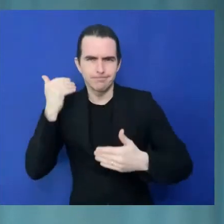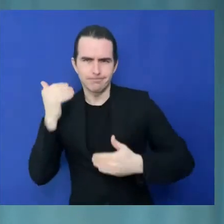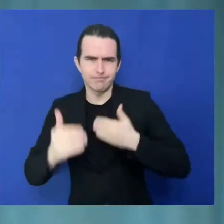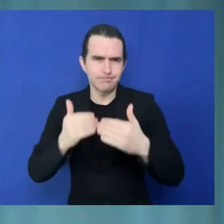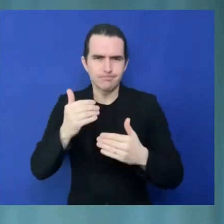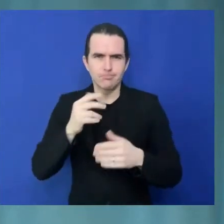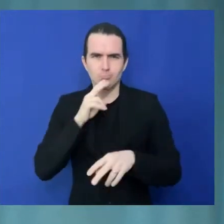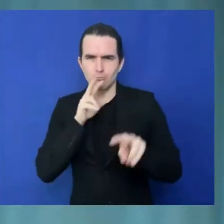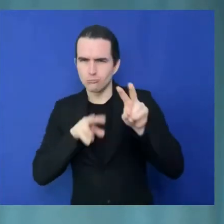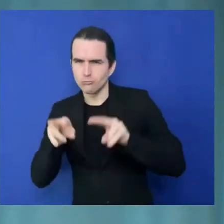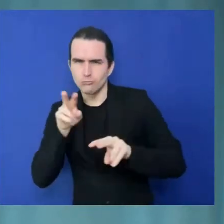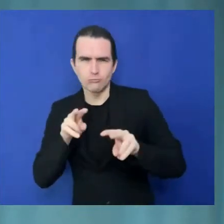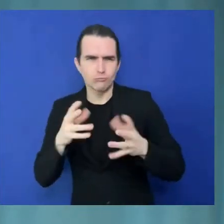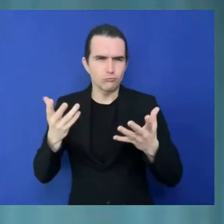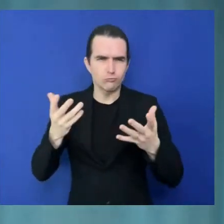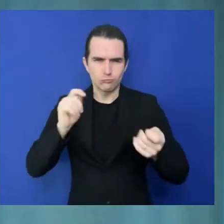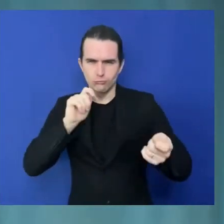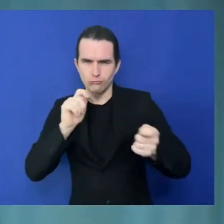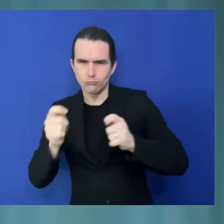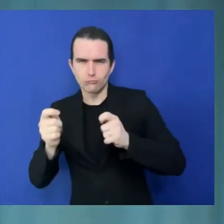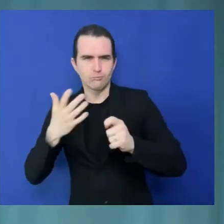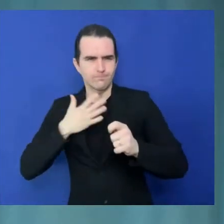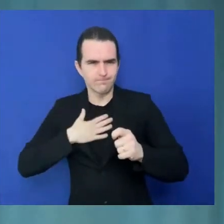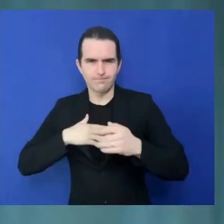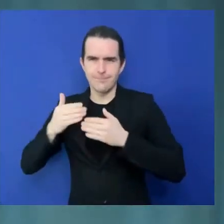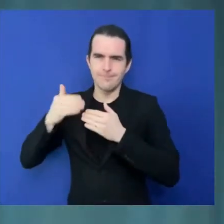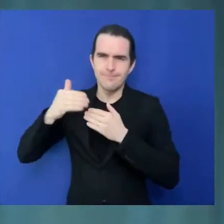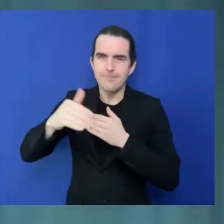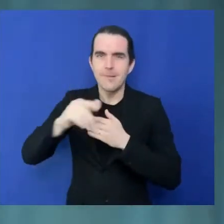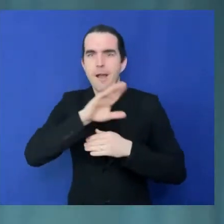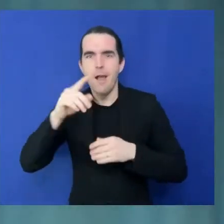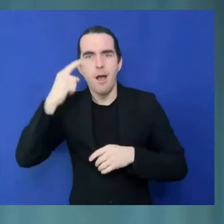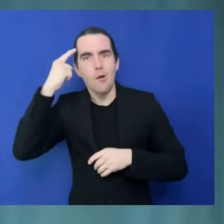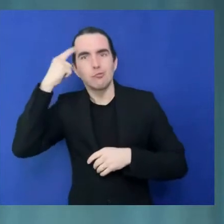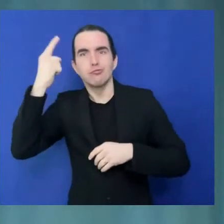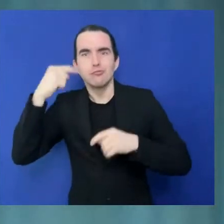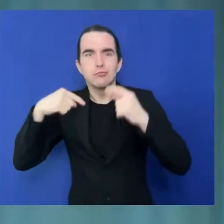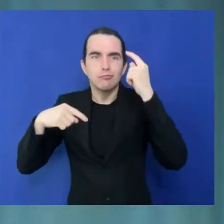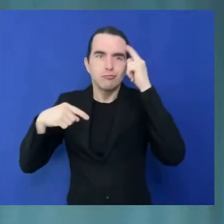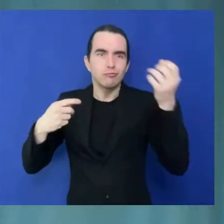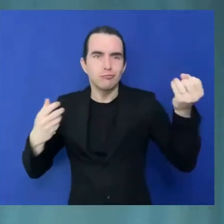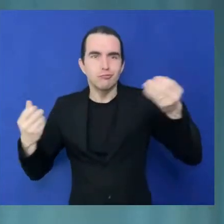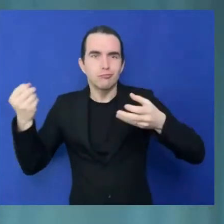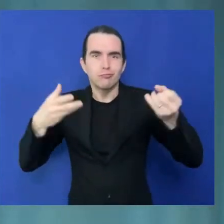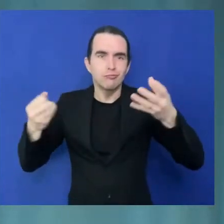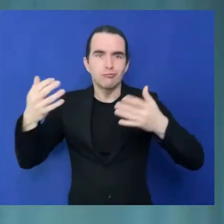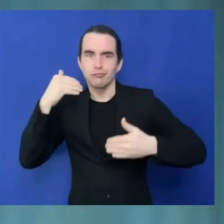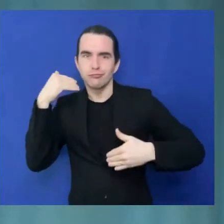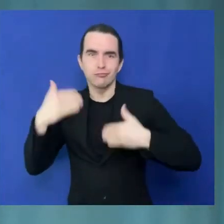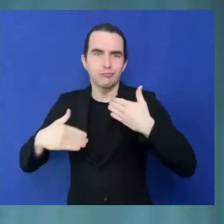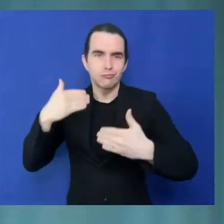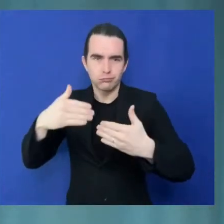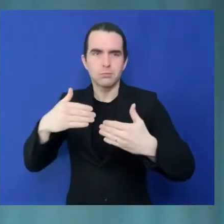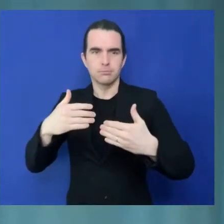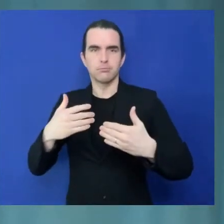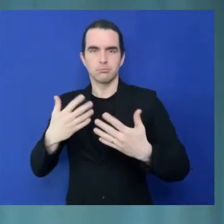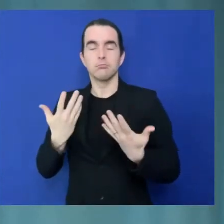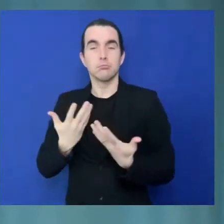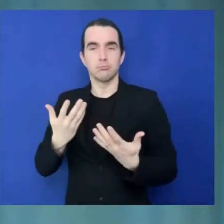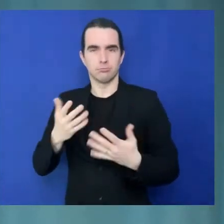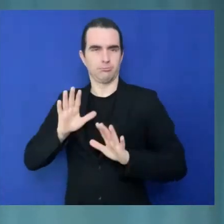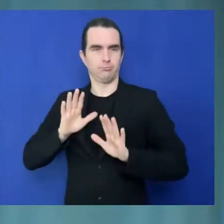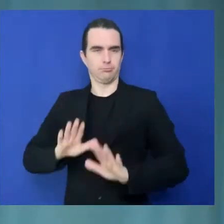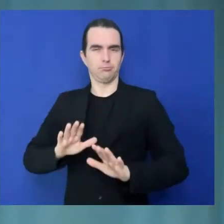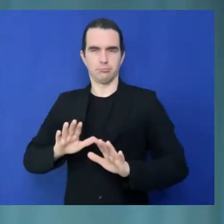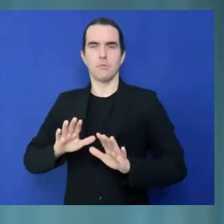from the public and private sector as well as civil society. They are bringing valuable innovations for inclusion in